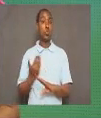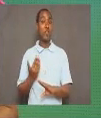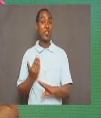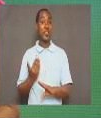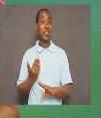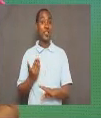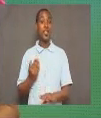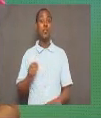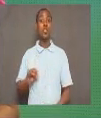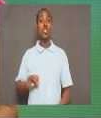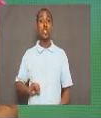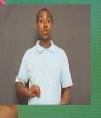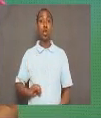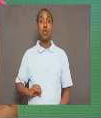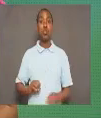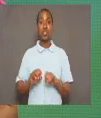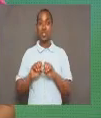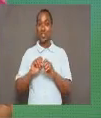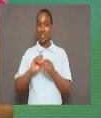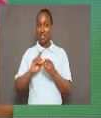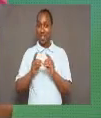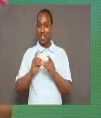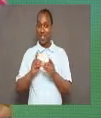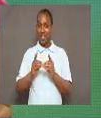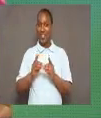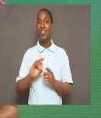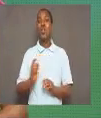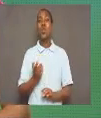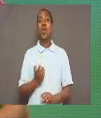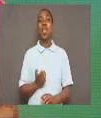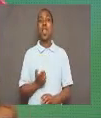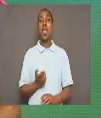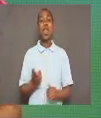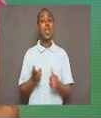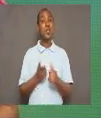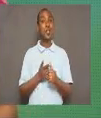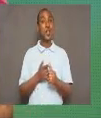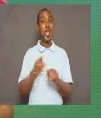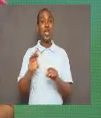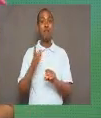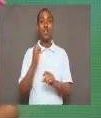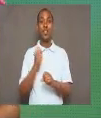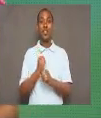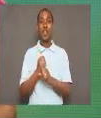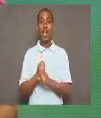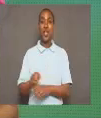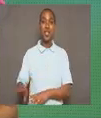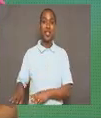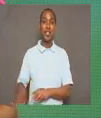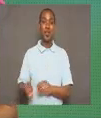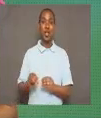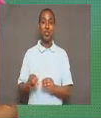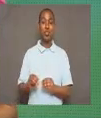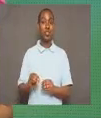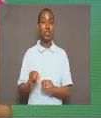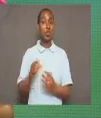stomach. Students, for our first activity, please choose a